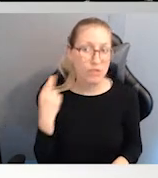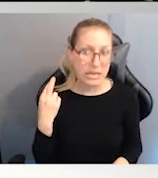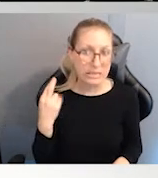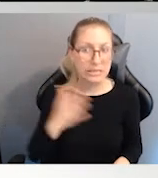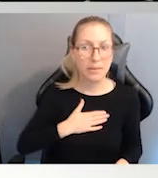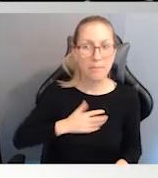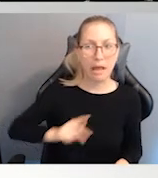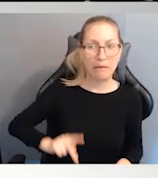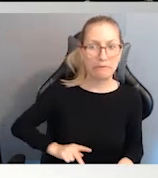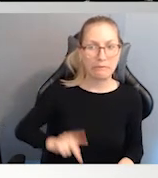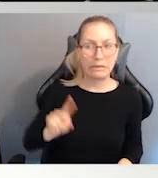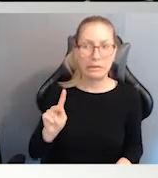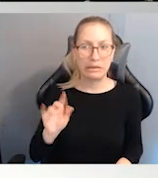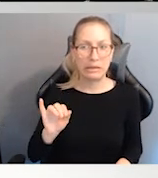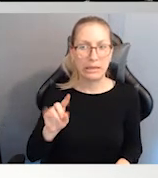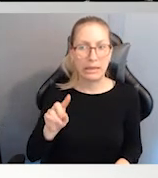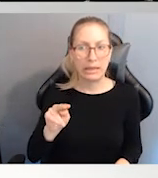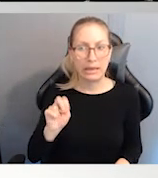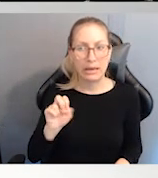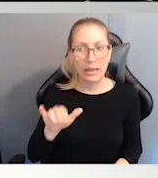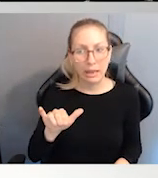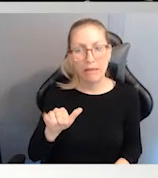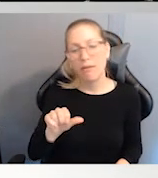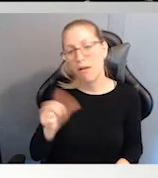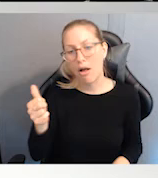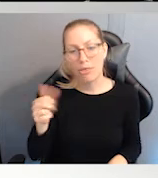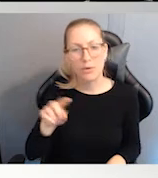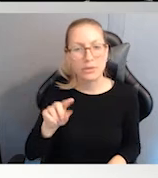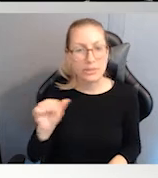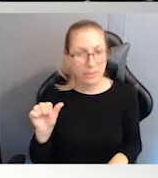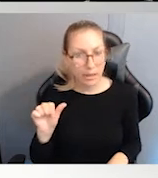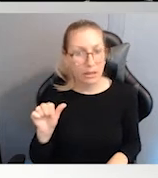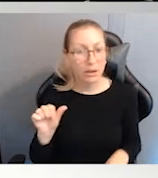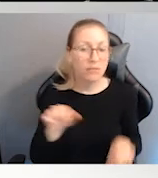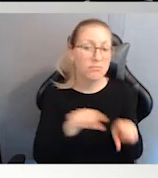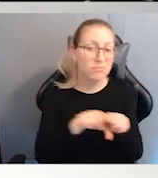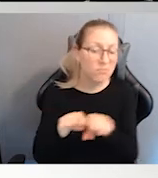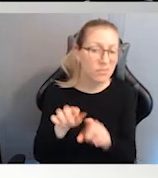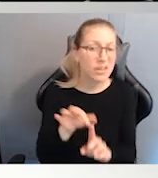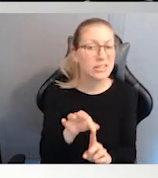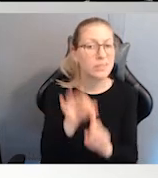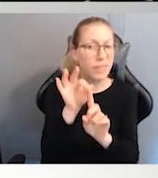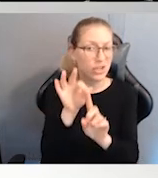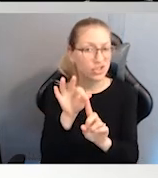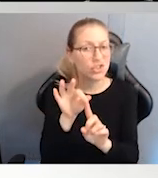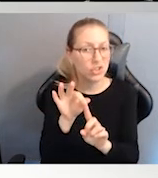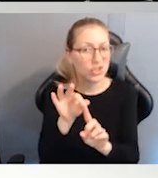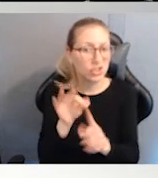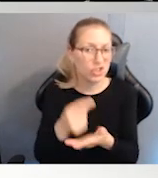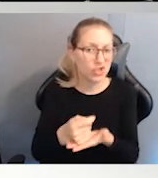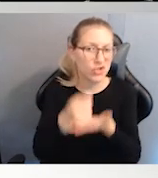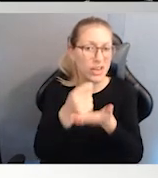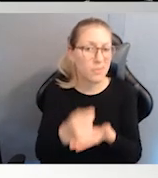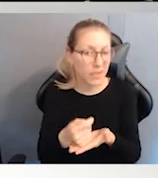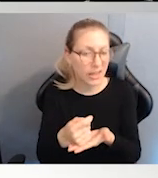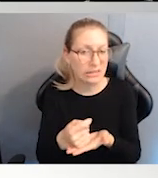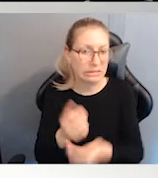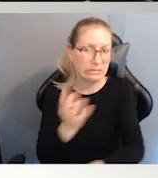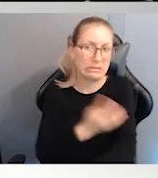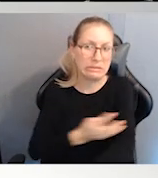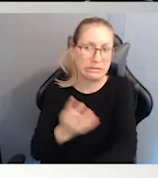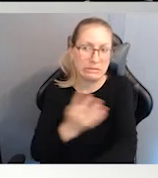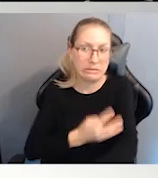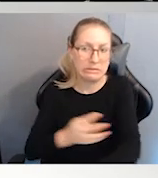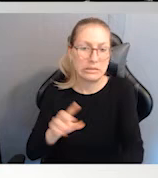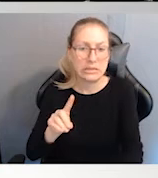kidneys and my other disability that I have. And I'm also on a special treatment called dialysis, home dialysis. So